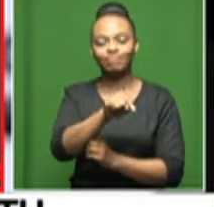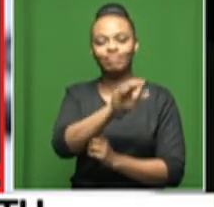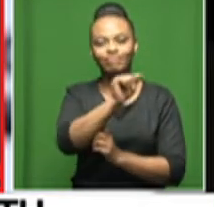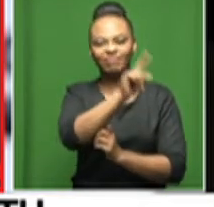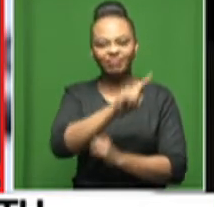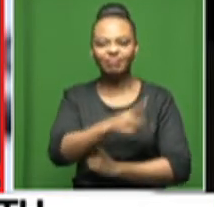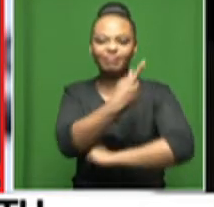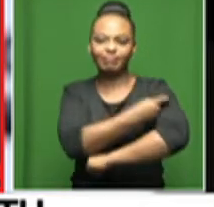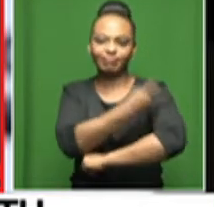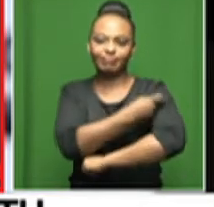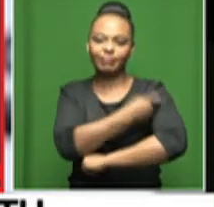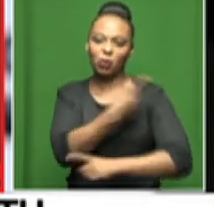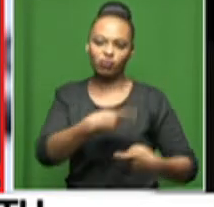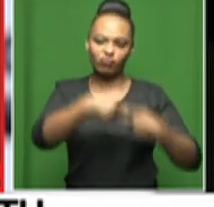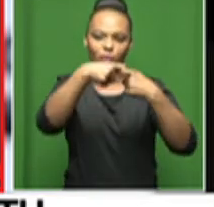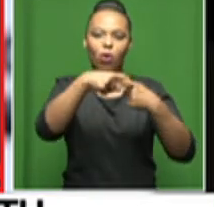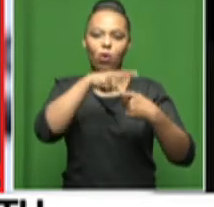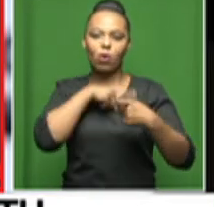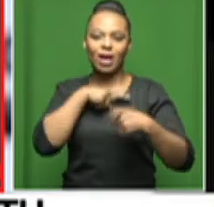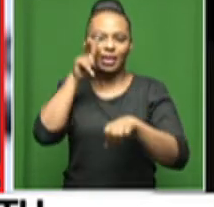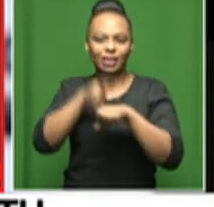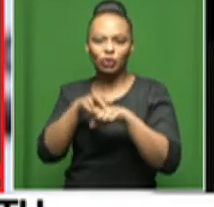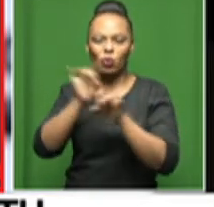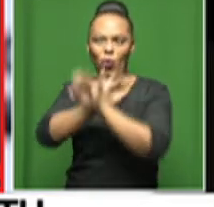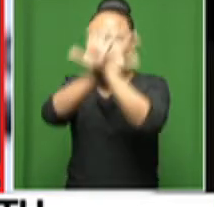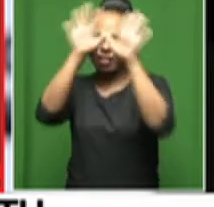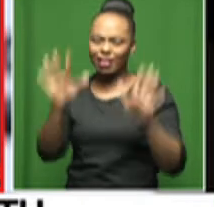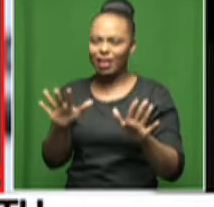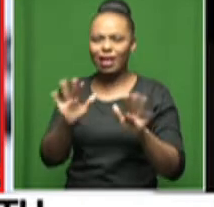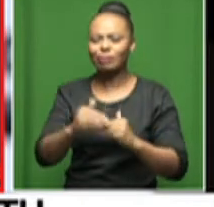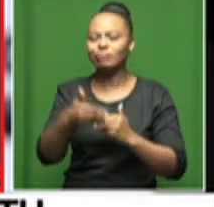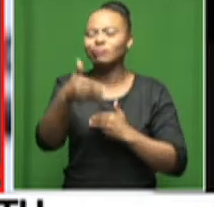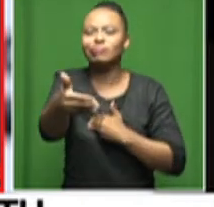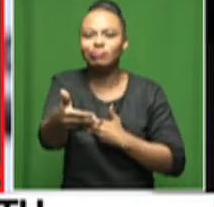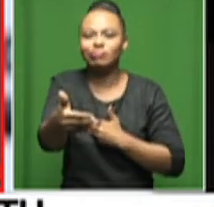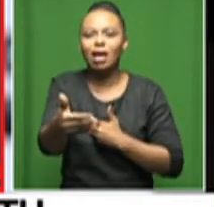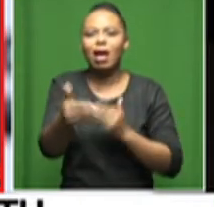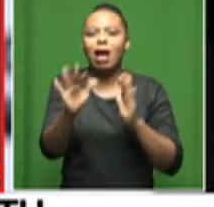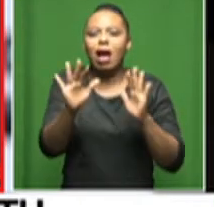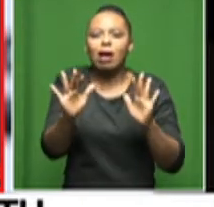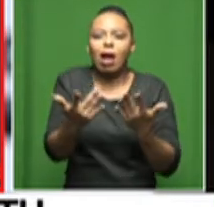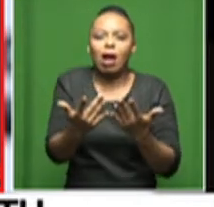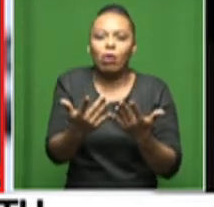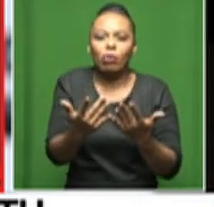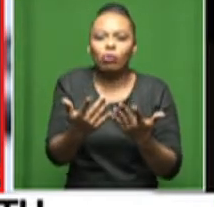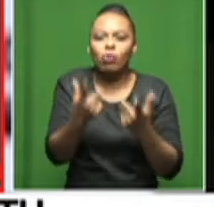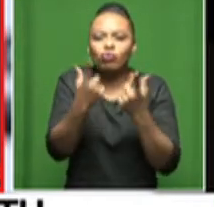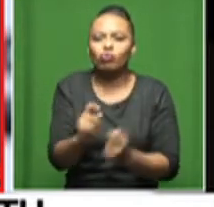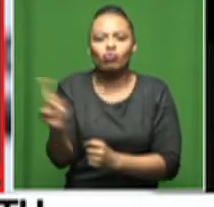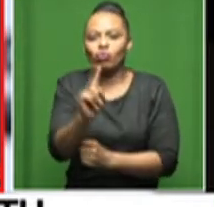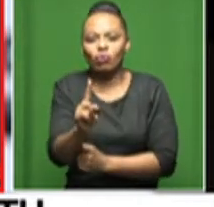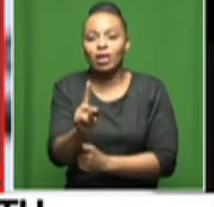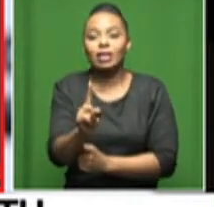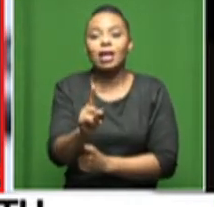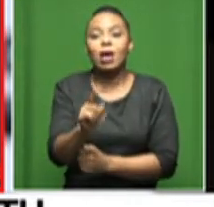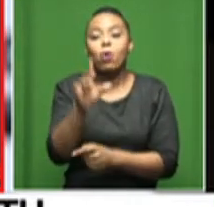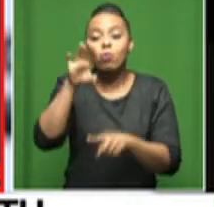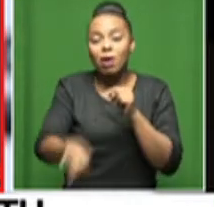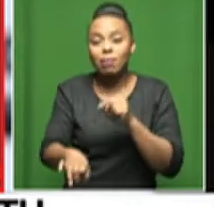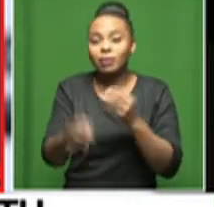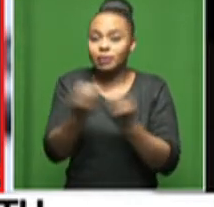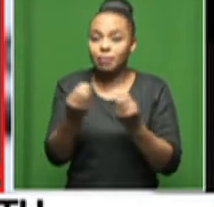AstraZeneca. It is temporary until we figure out these issues. What are the next steps supposed to be? When we know those steps, then of course we bring it back. The